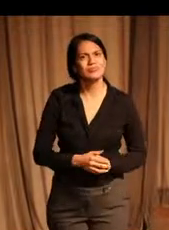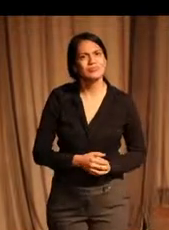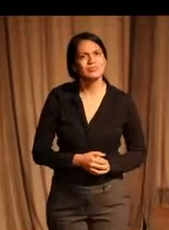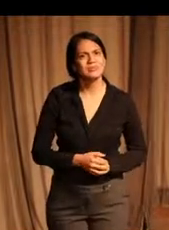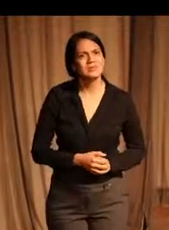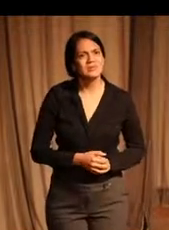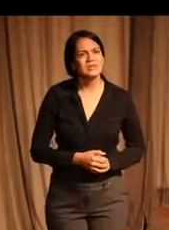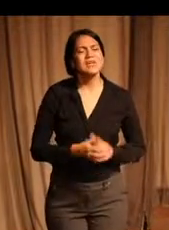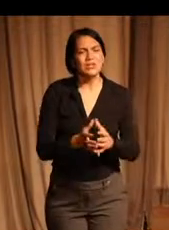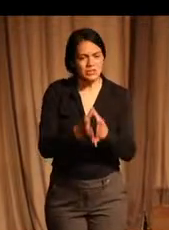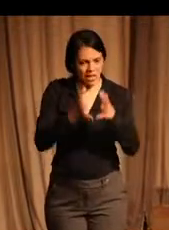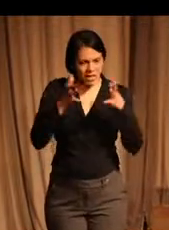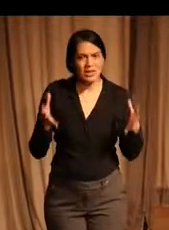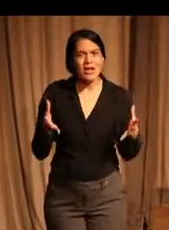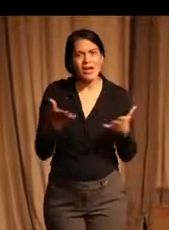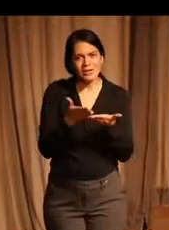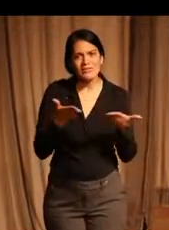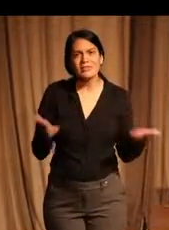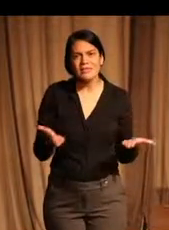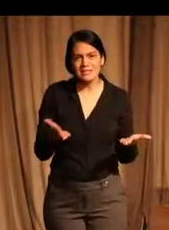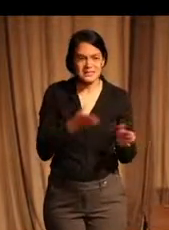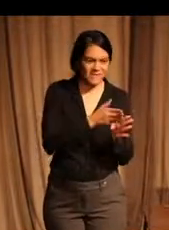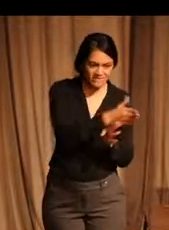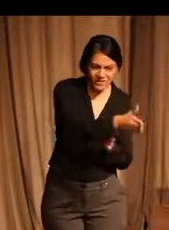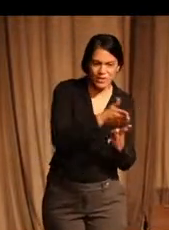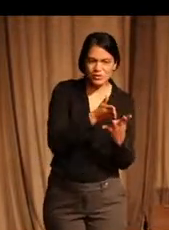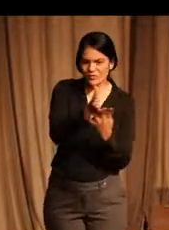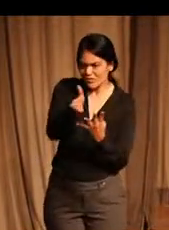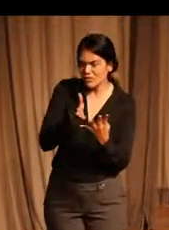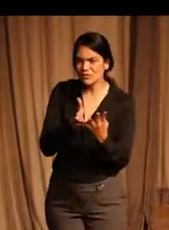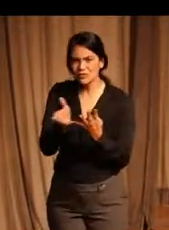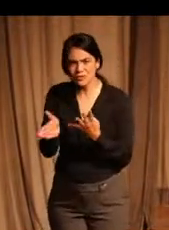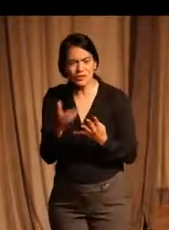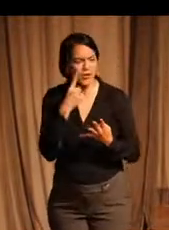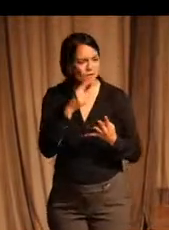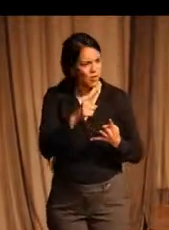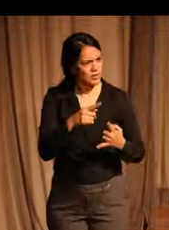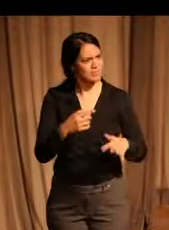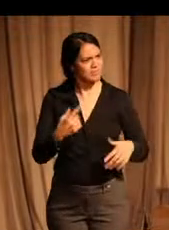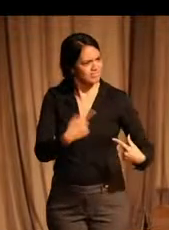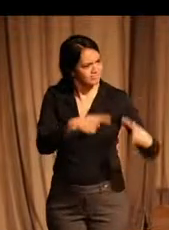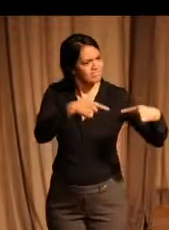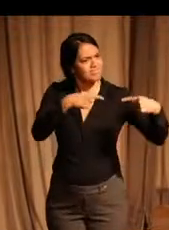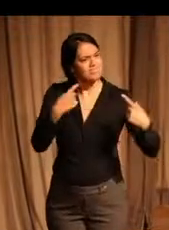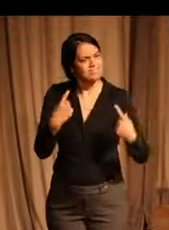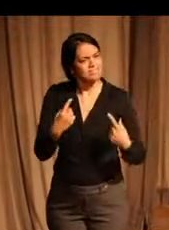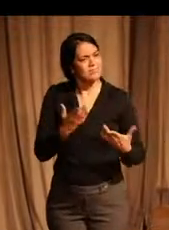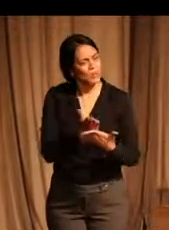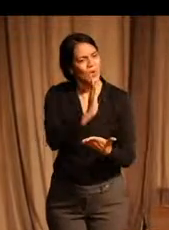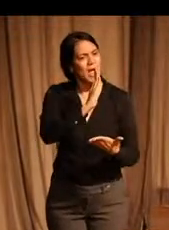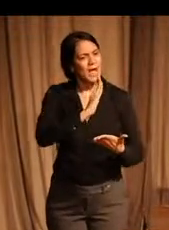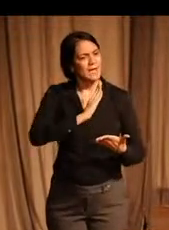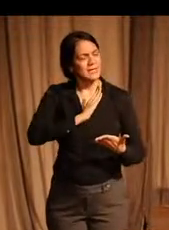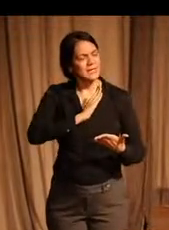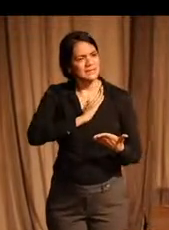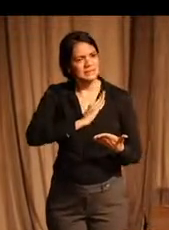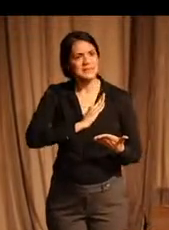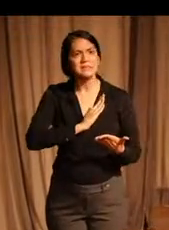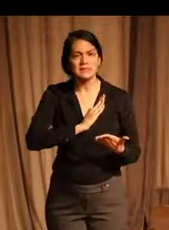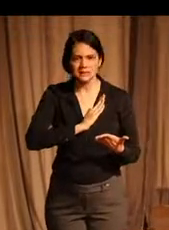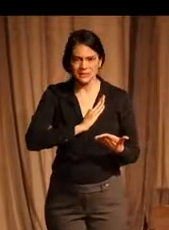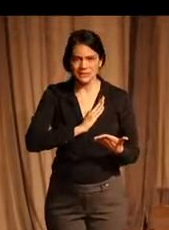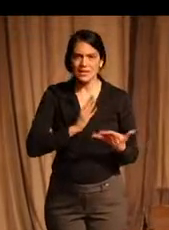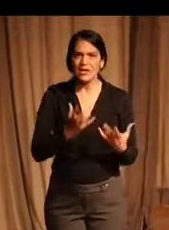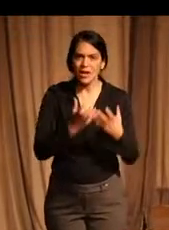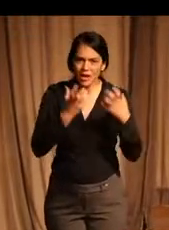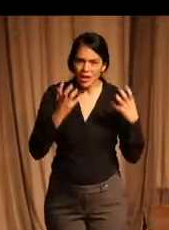of things done in different fields for the fight and for our rights.